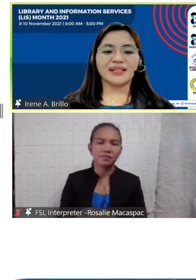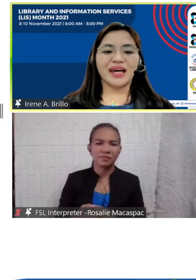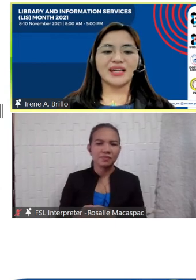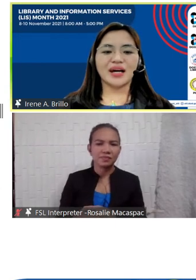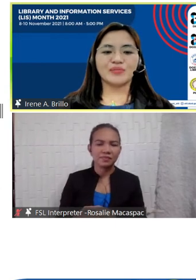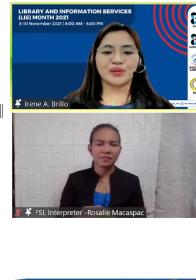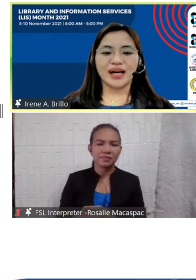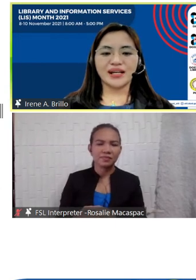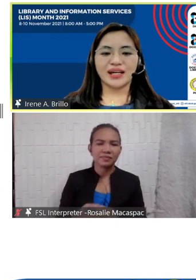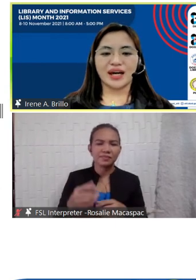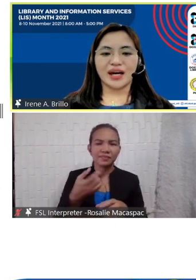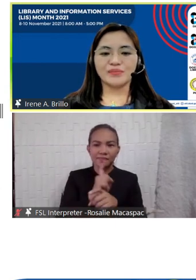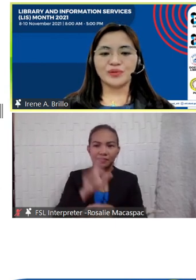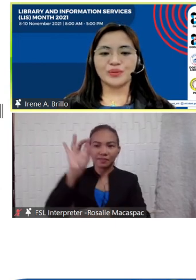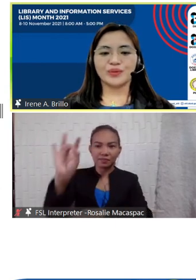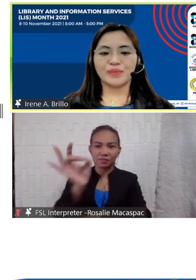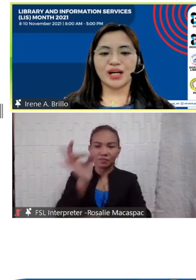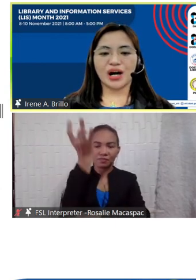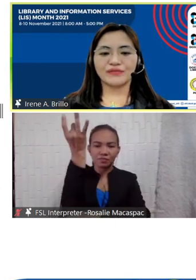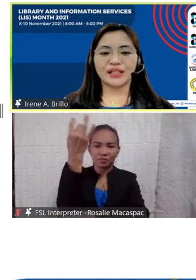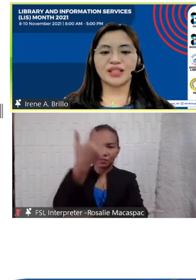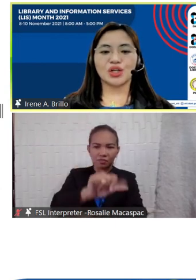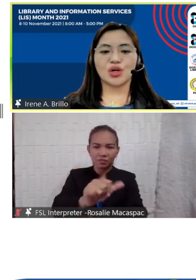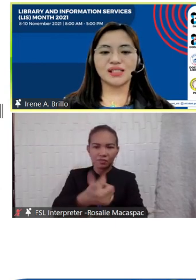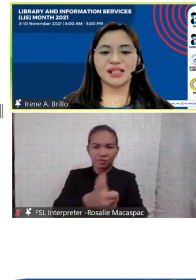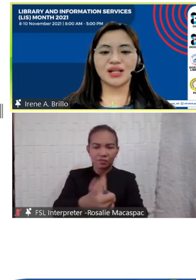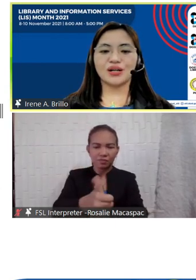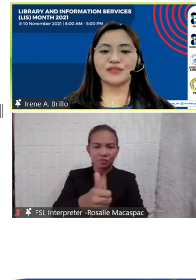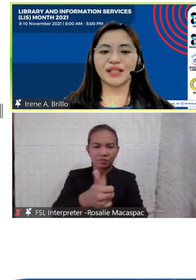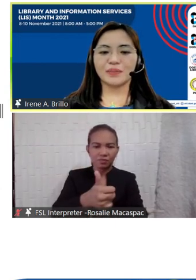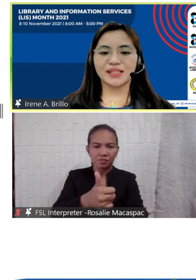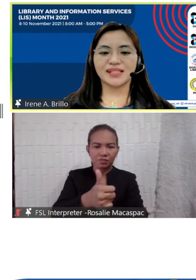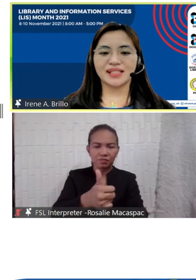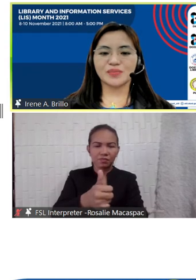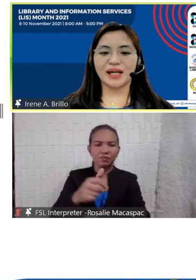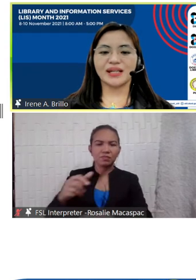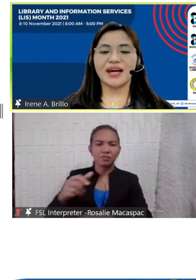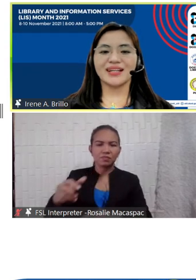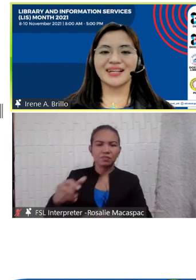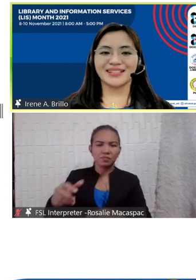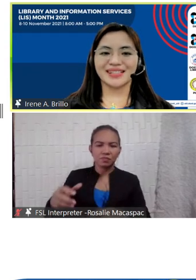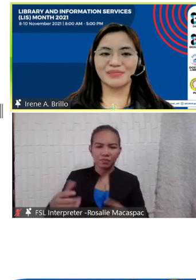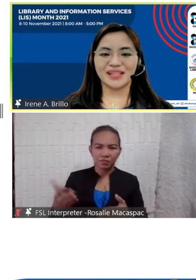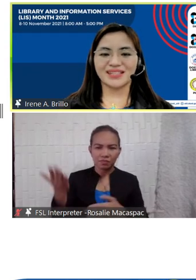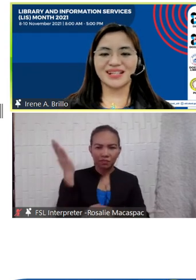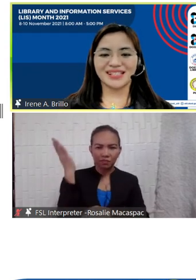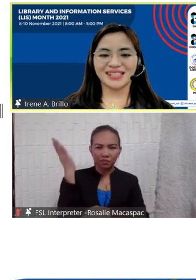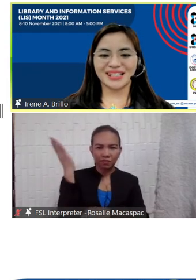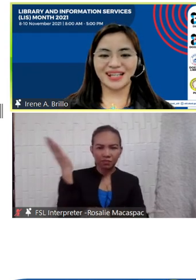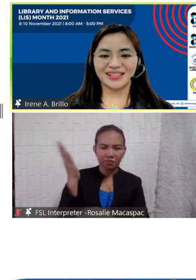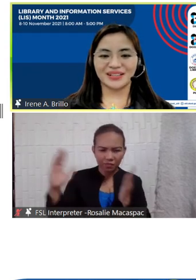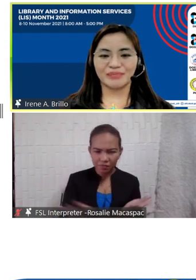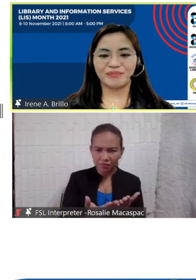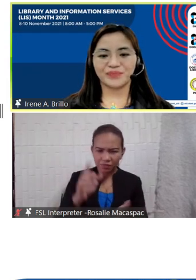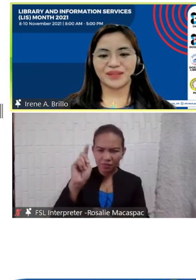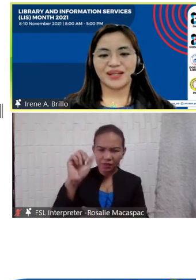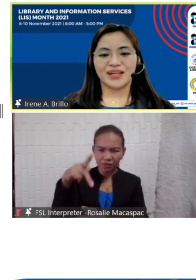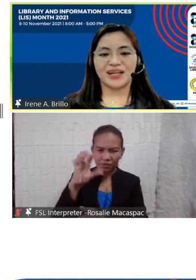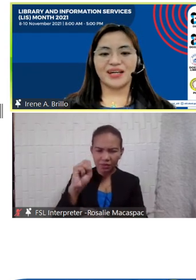from 8 a.m. to 10 a.m., we will be having the launching of Tapis Display and Exhibit